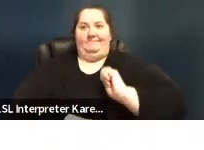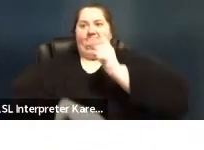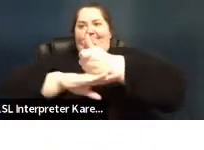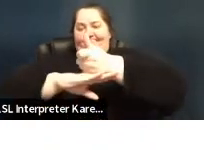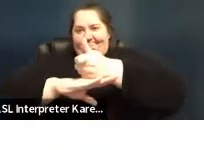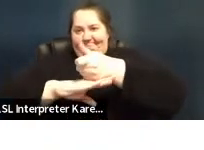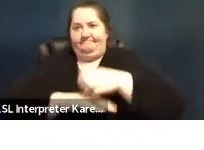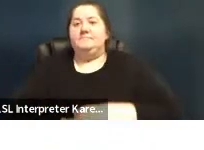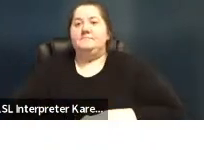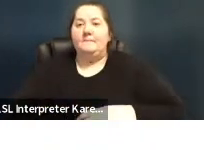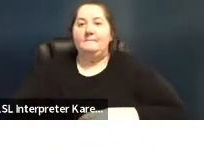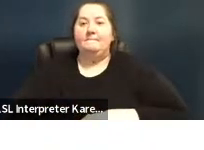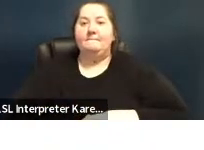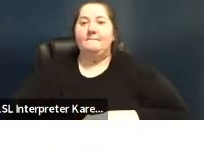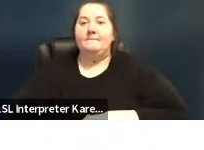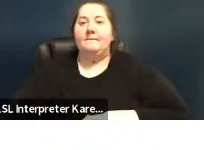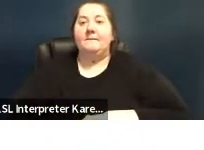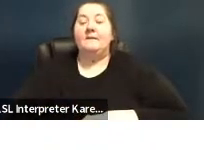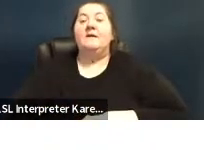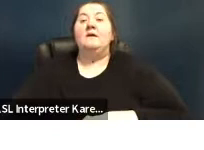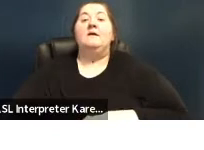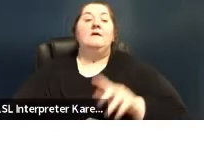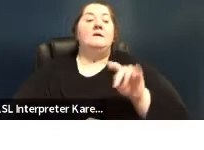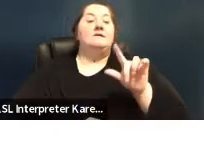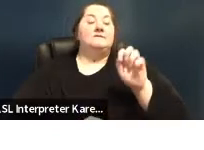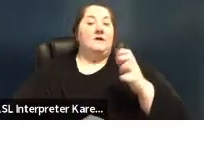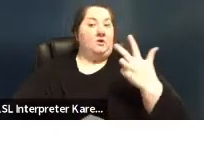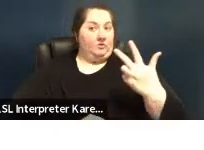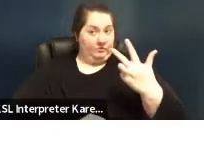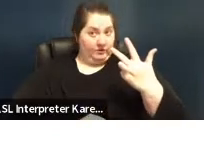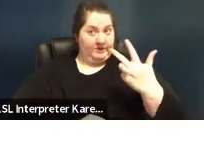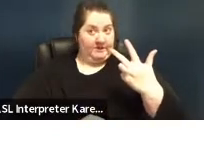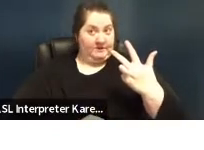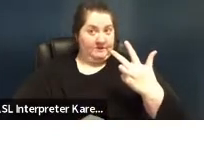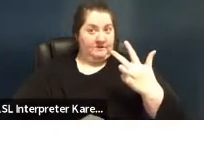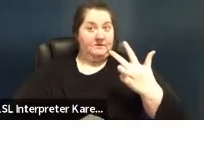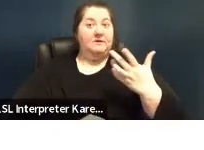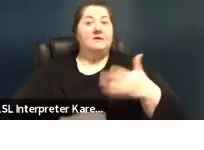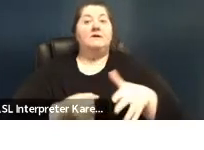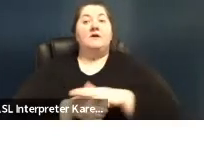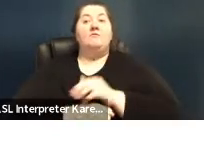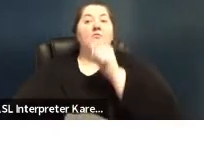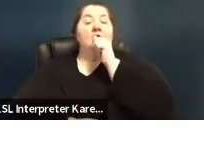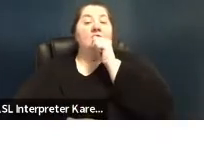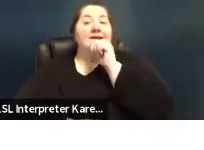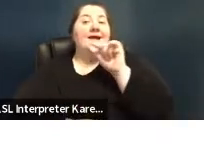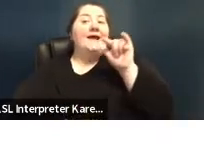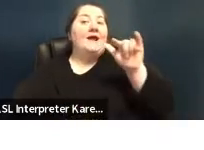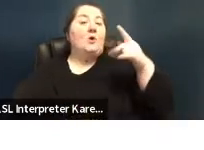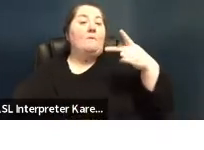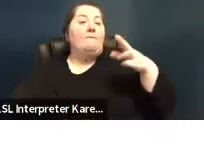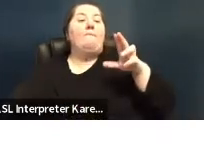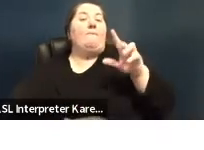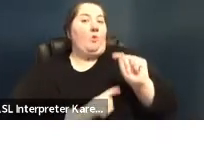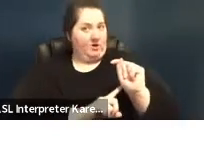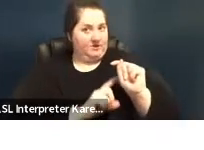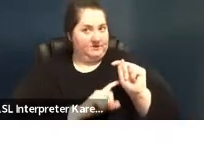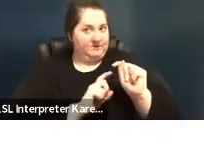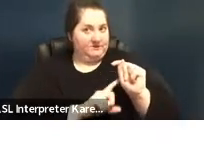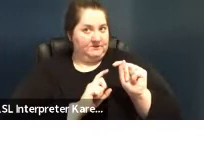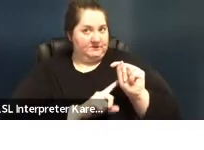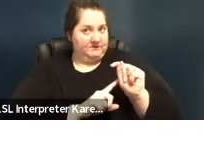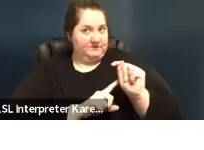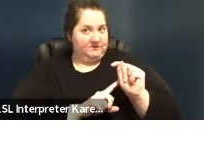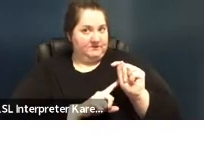being. Now, Title III of the ADA does cover private airports, covers them as